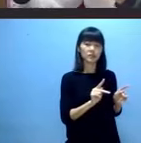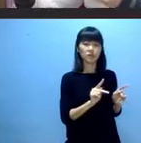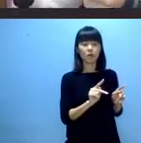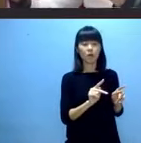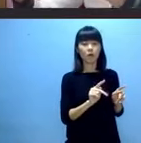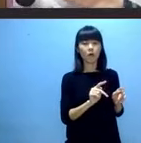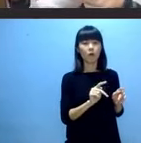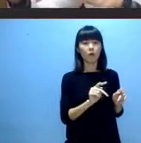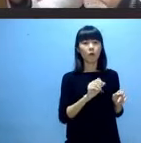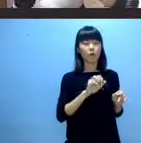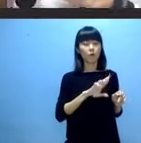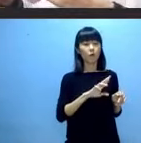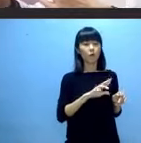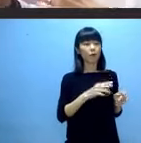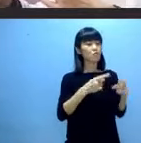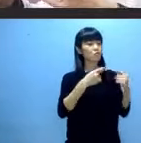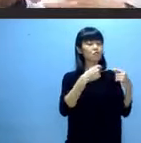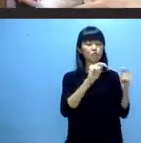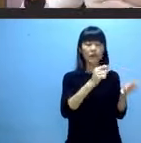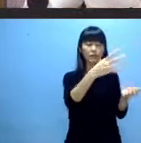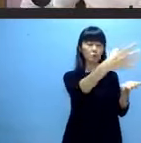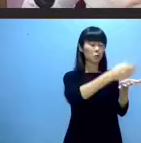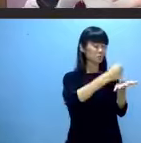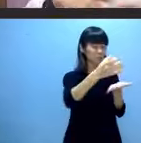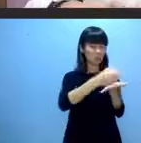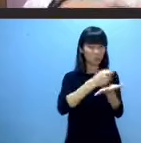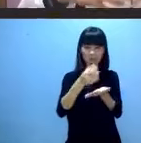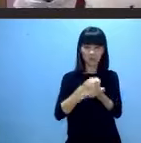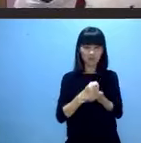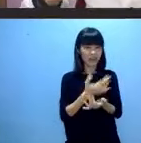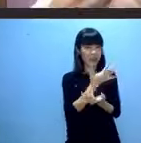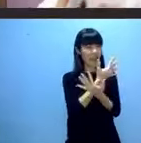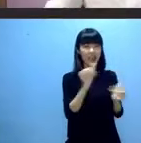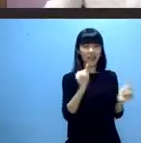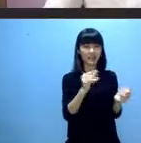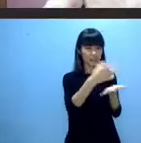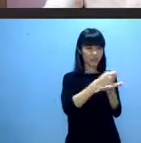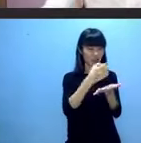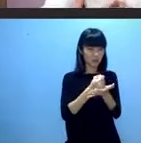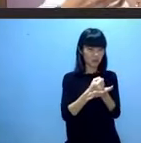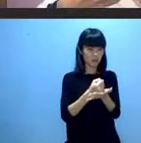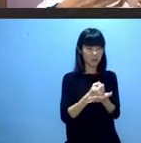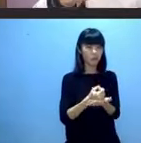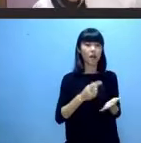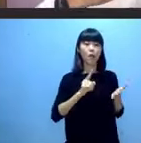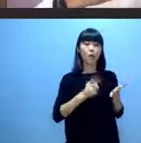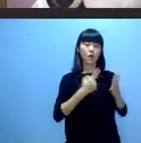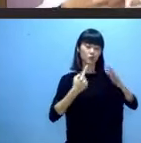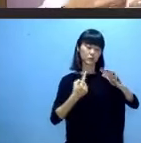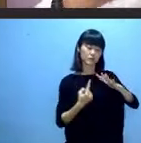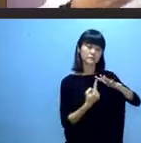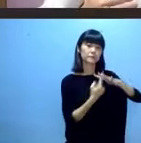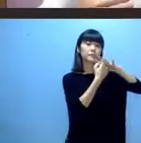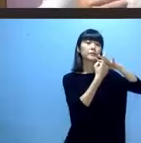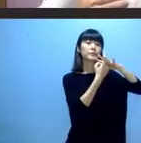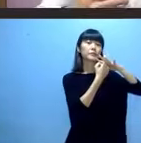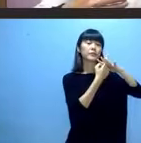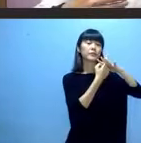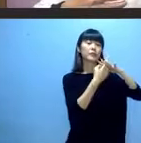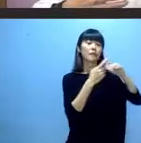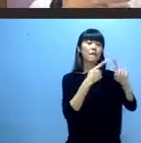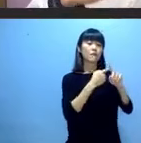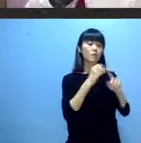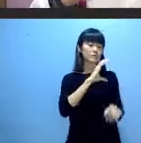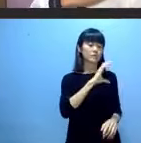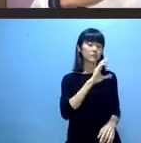try and bring in whatever income at all cost plan? Once we emerge from this CB and further out as we emerge from